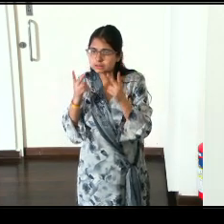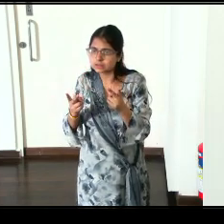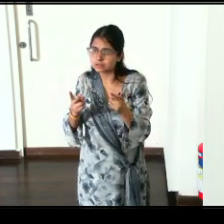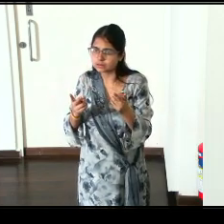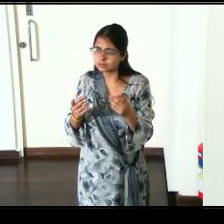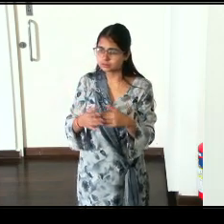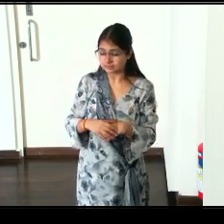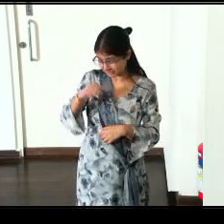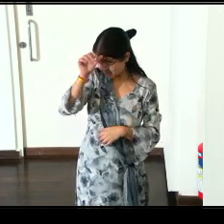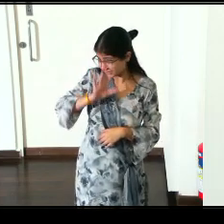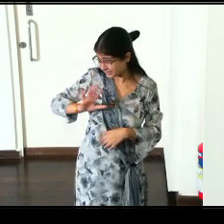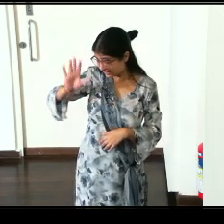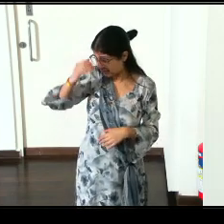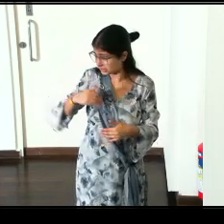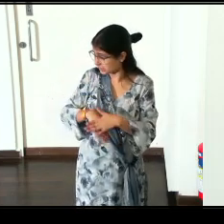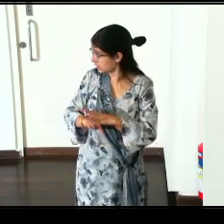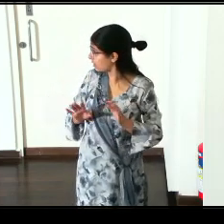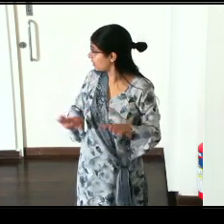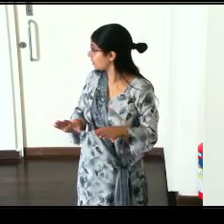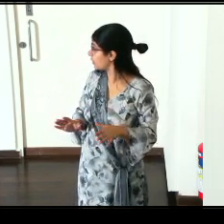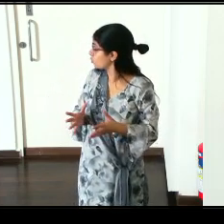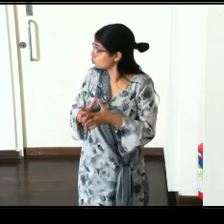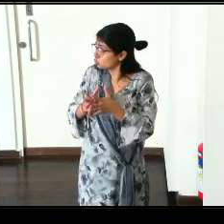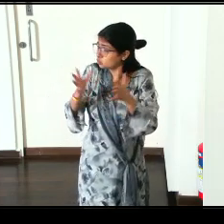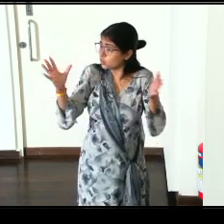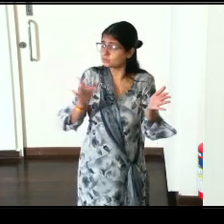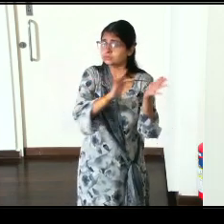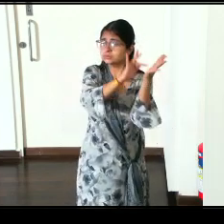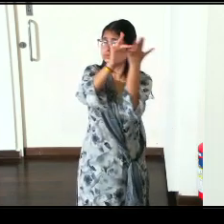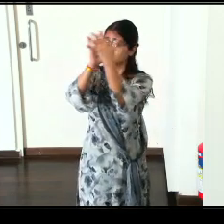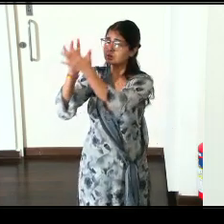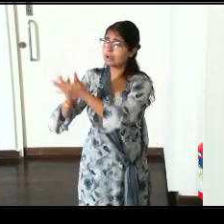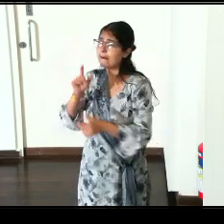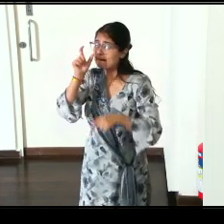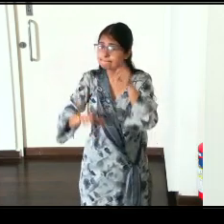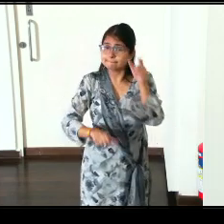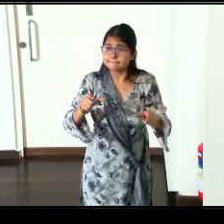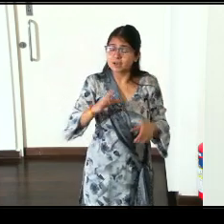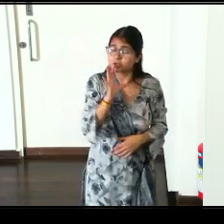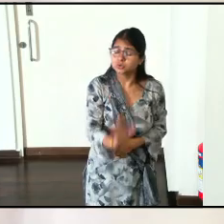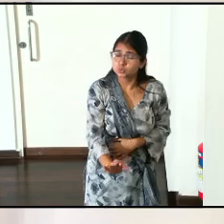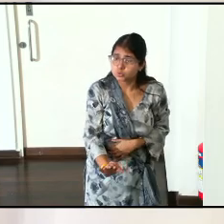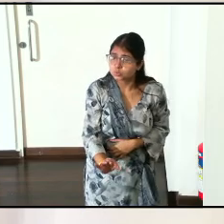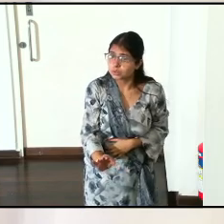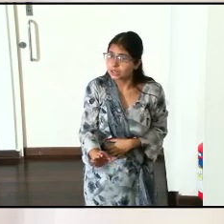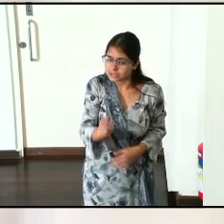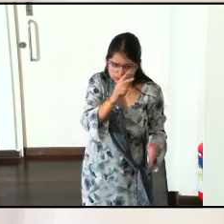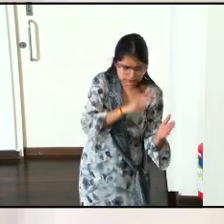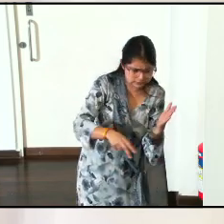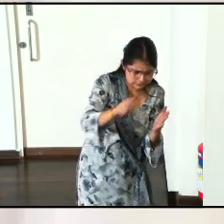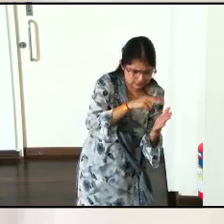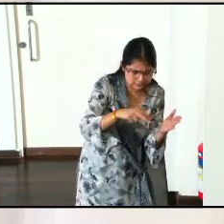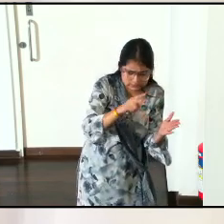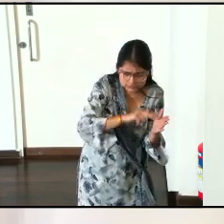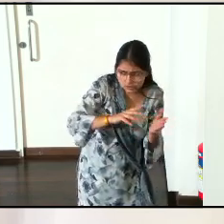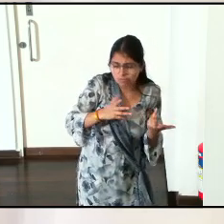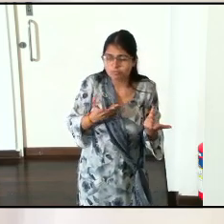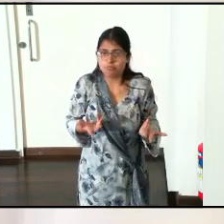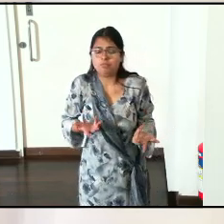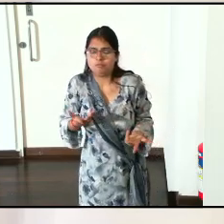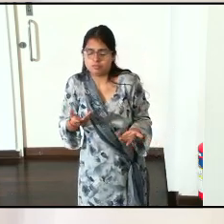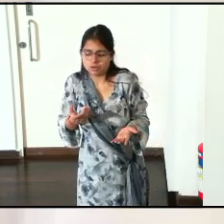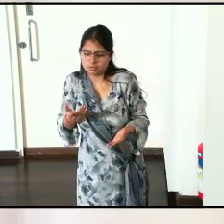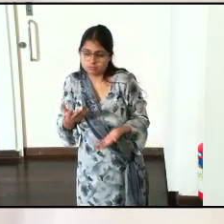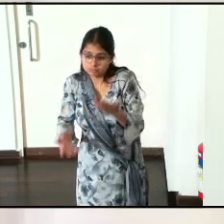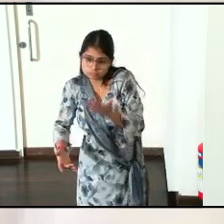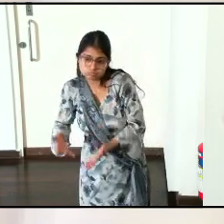in our country, which is that for the most part, people do not read or mightn't read text